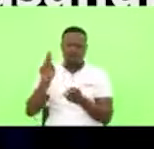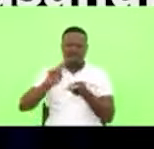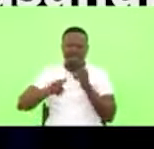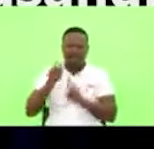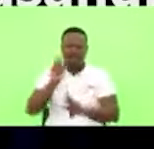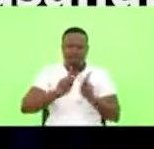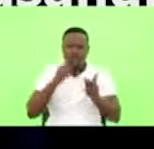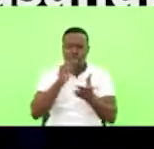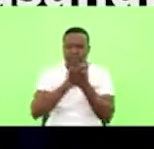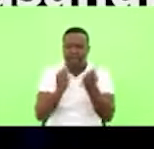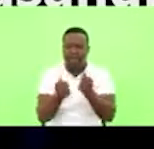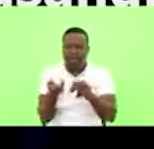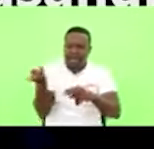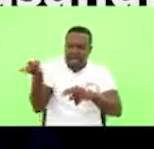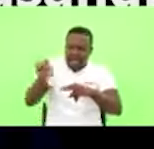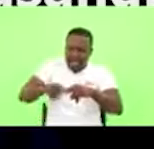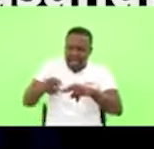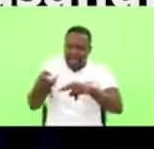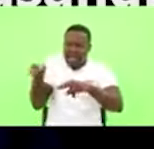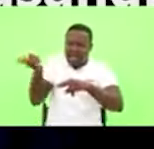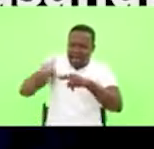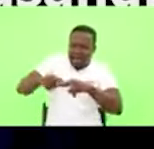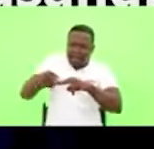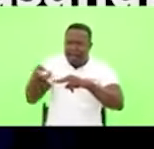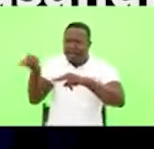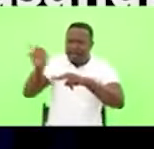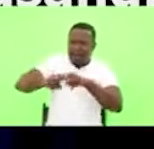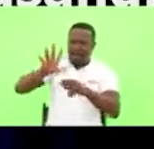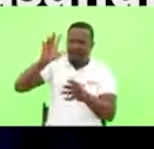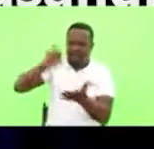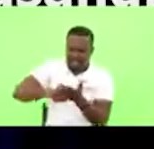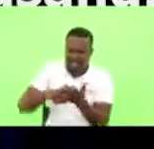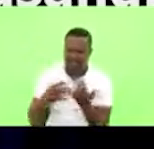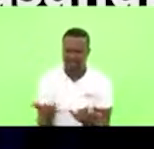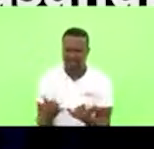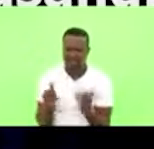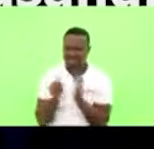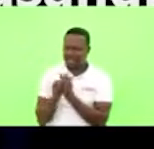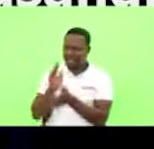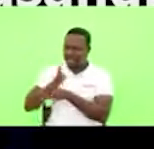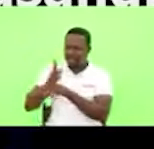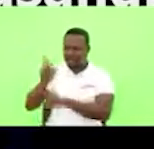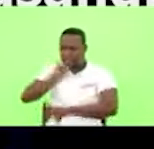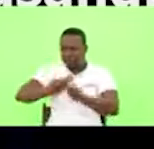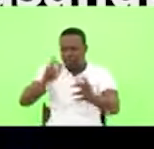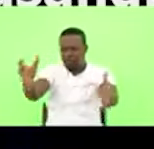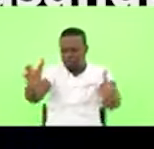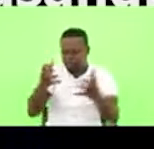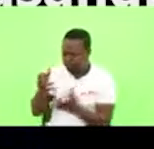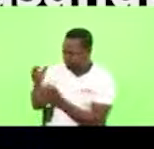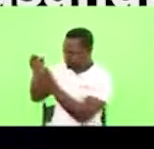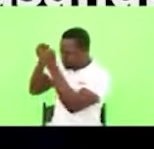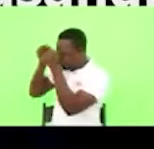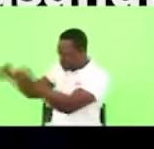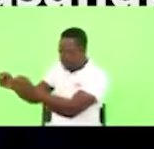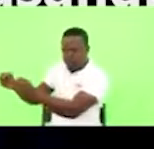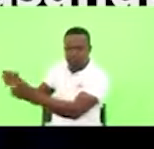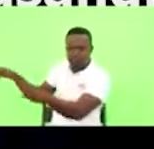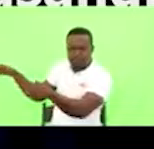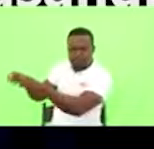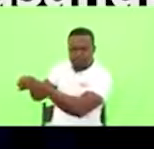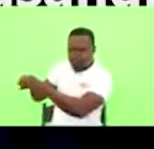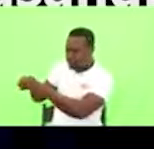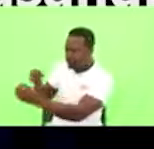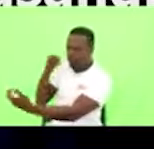who believed grew to about 5,000. Now they arrested these people. They put them in jail. A